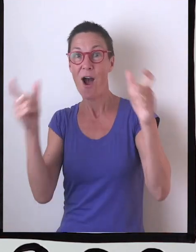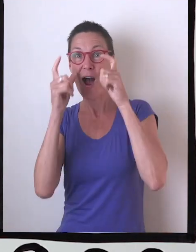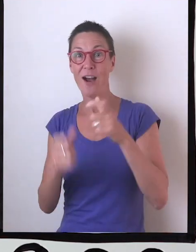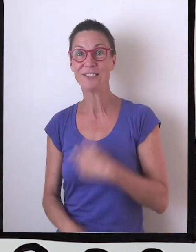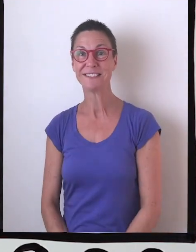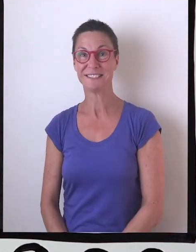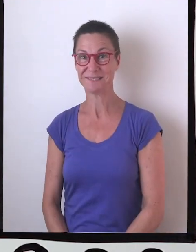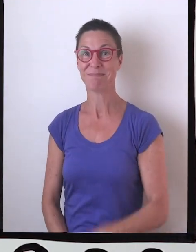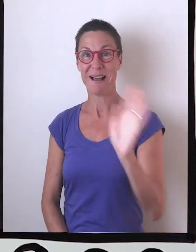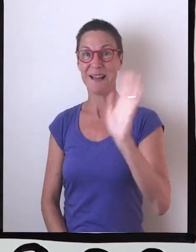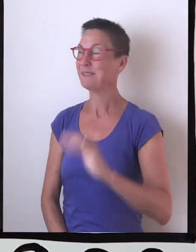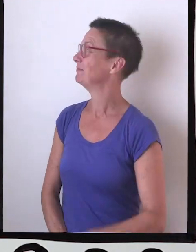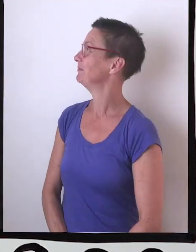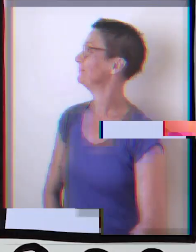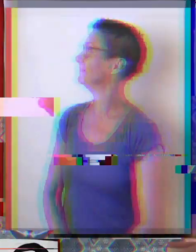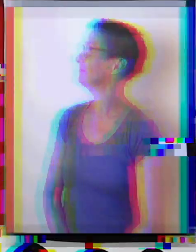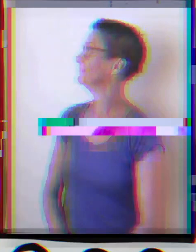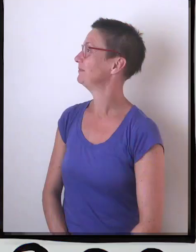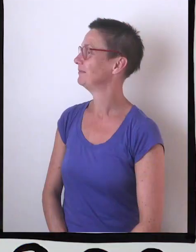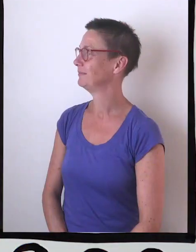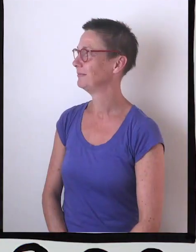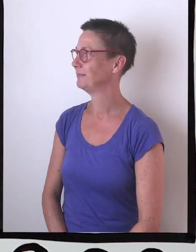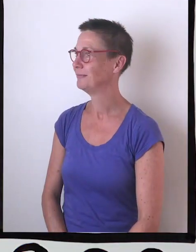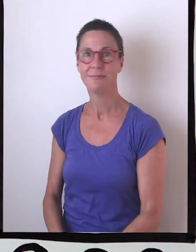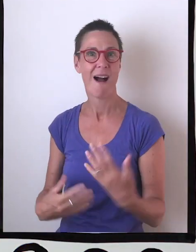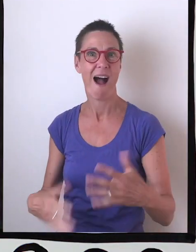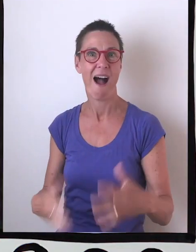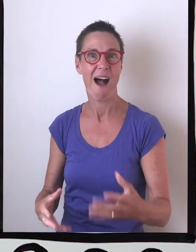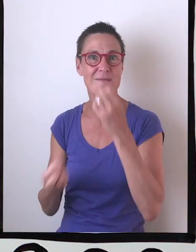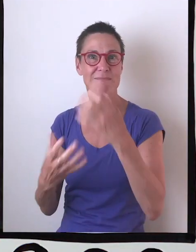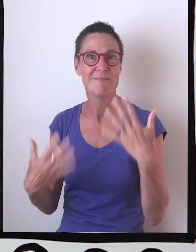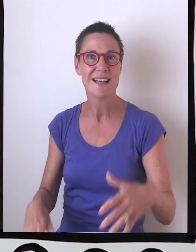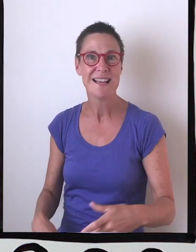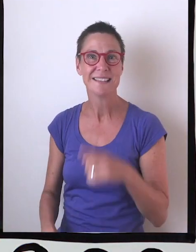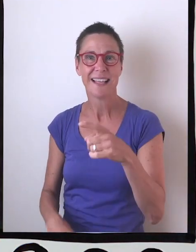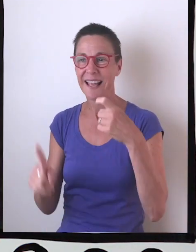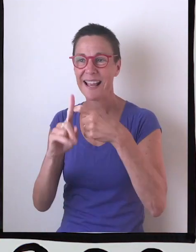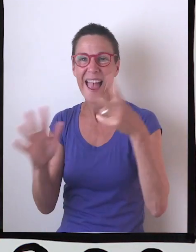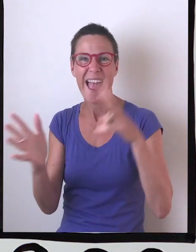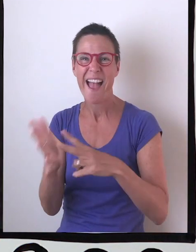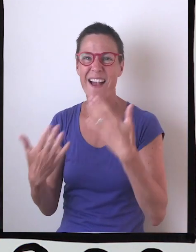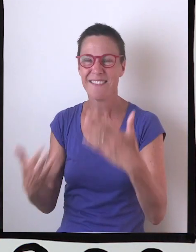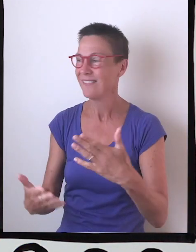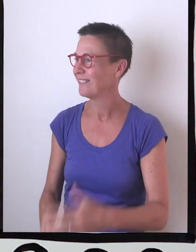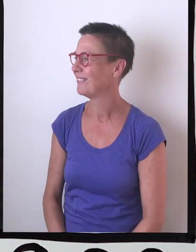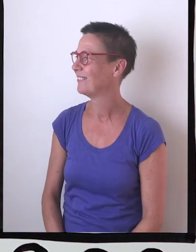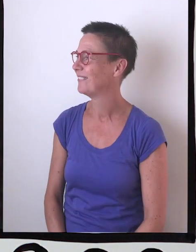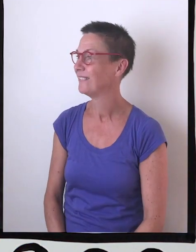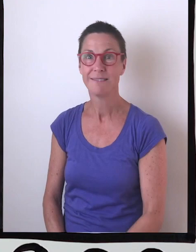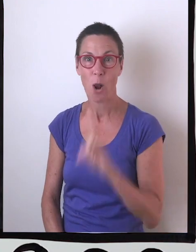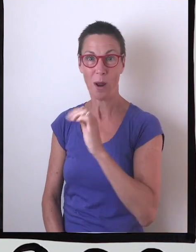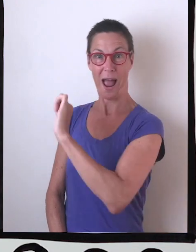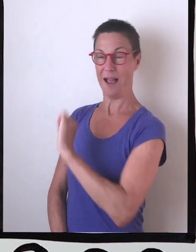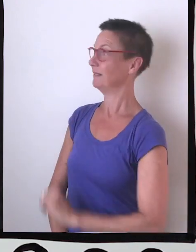back to Anna and Arj in the studio. Bye for now. Wow, that was amazing from Kev, eh? Sure was. Have a look at